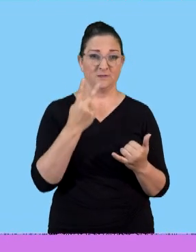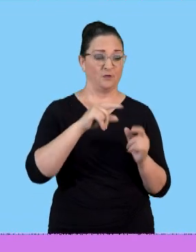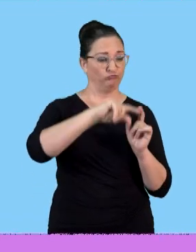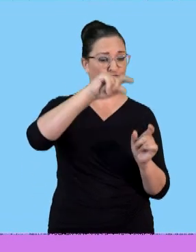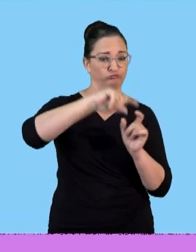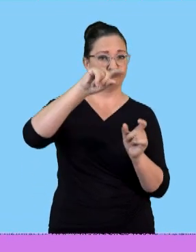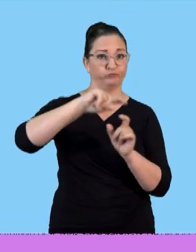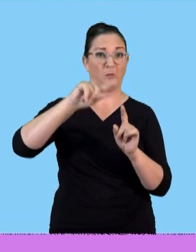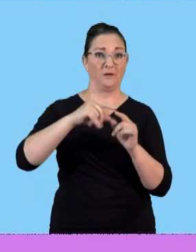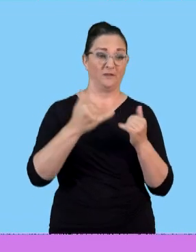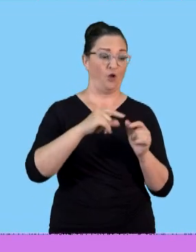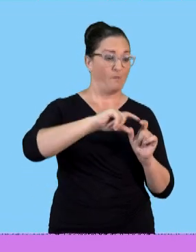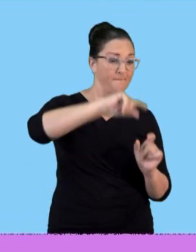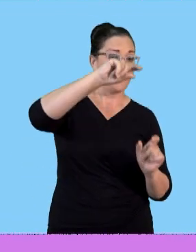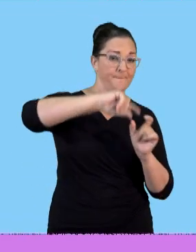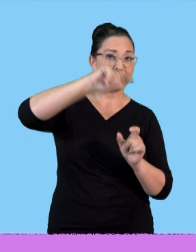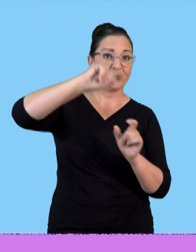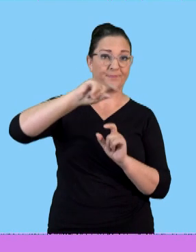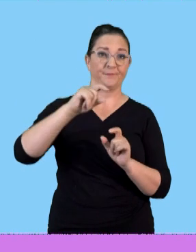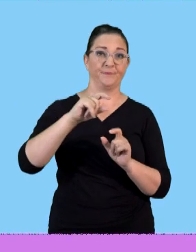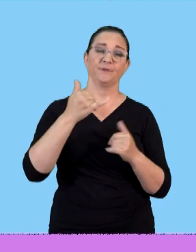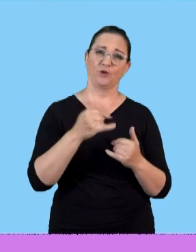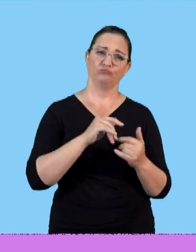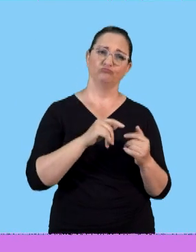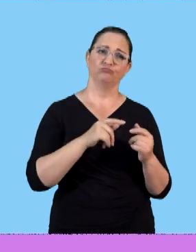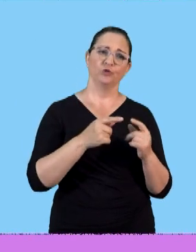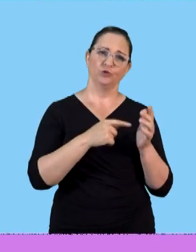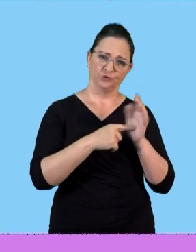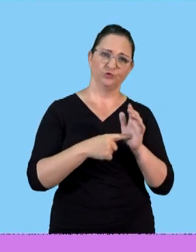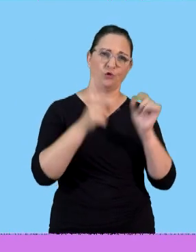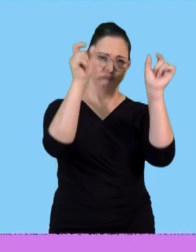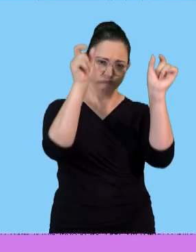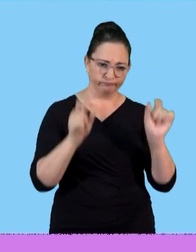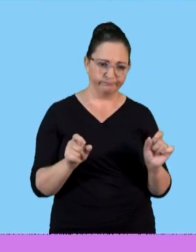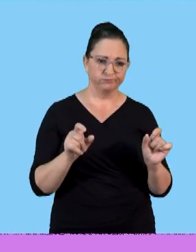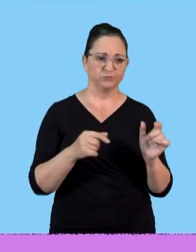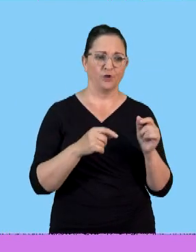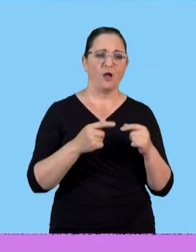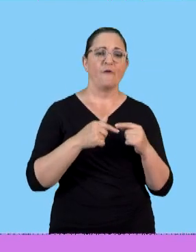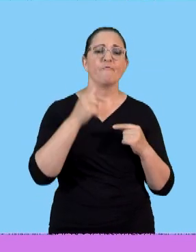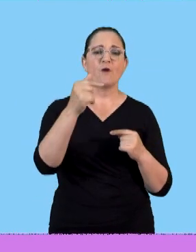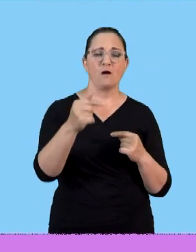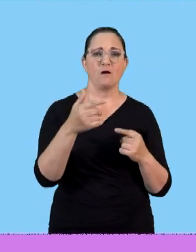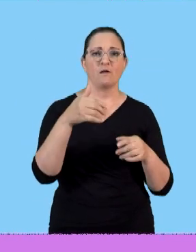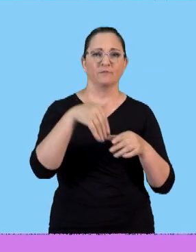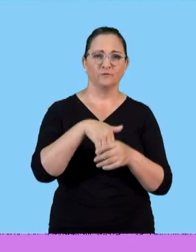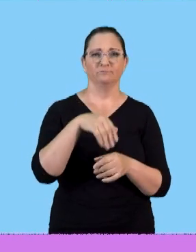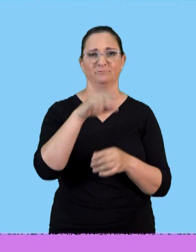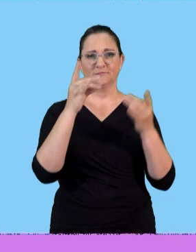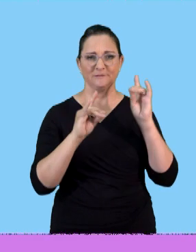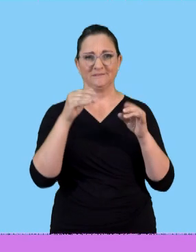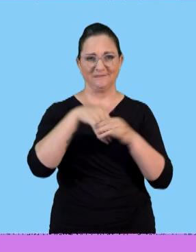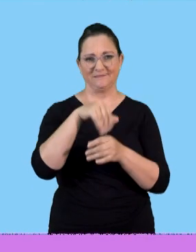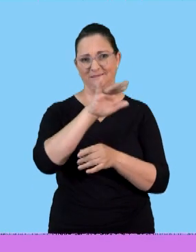strip chart is drawn vertically, right, on a page, and it shows distances on a national road between cities in South